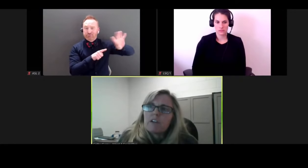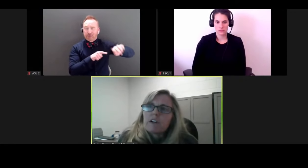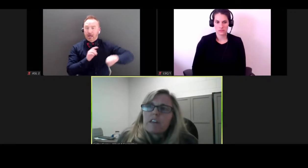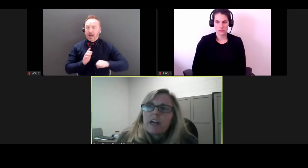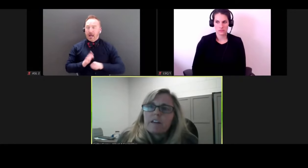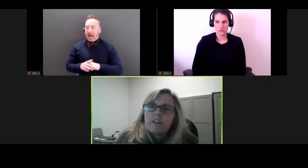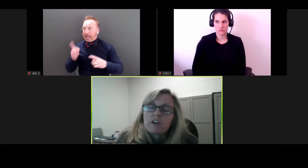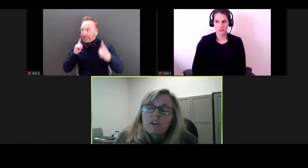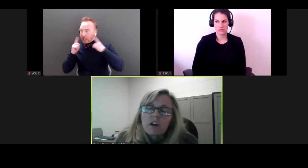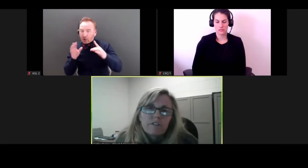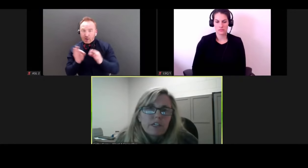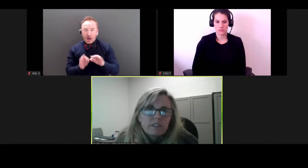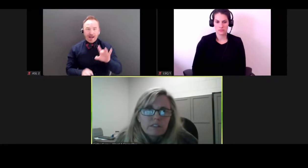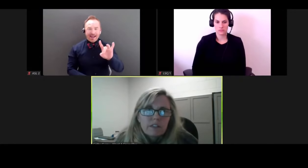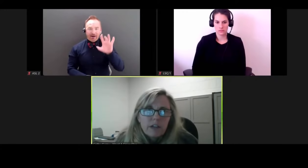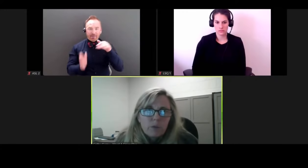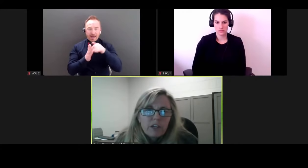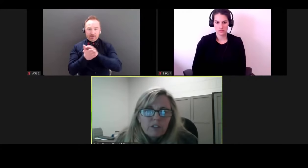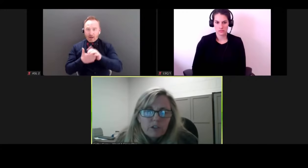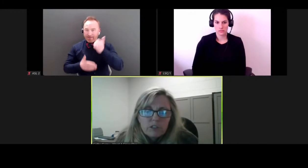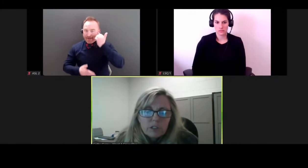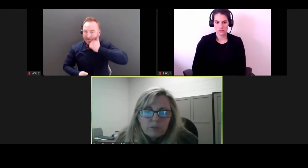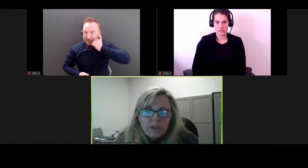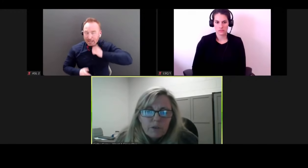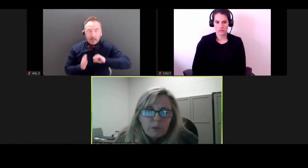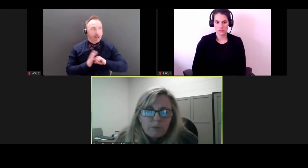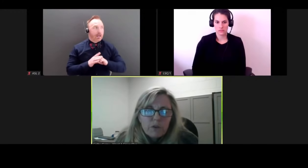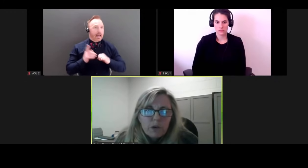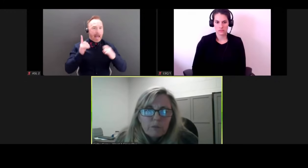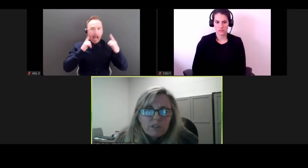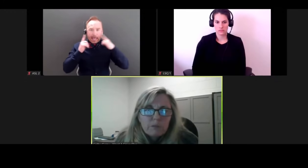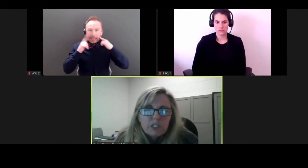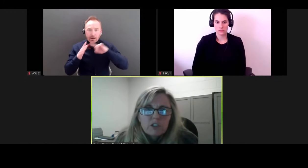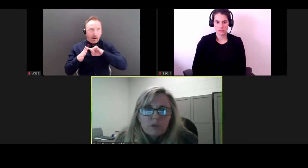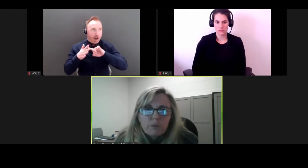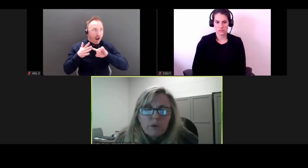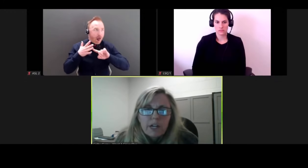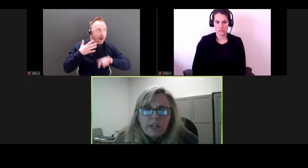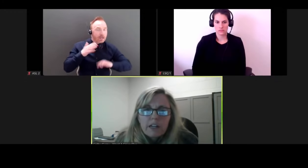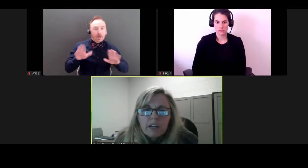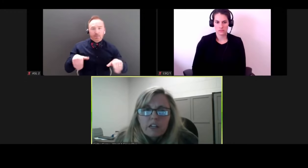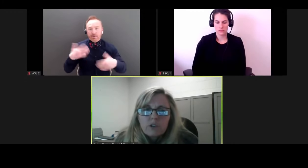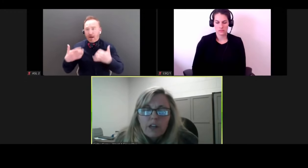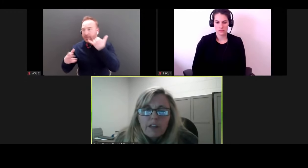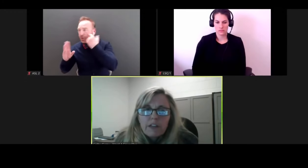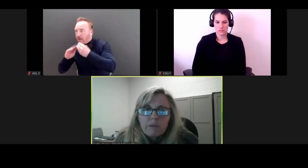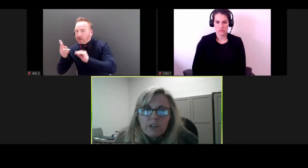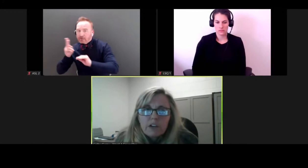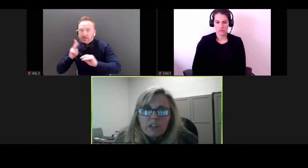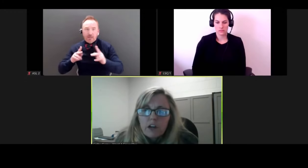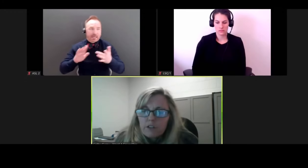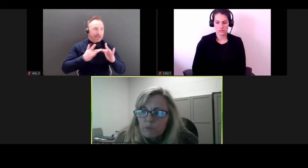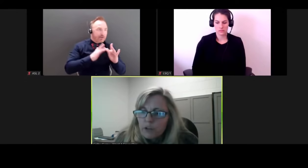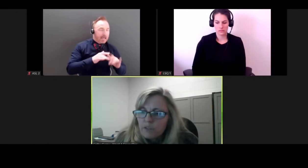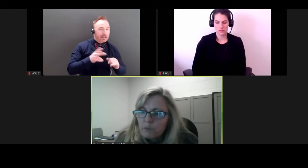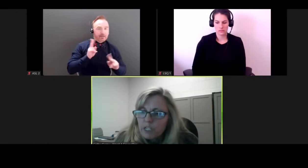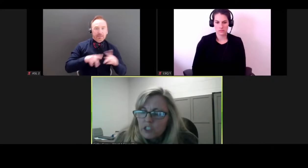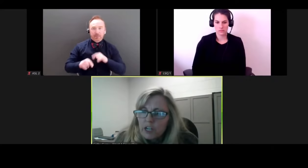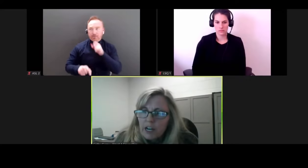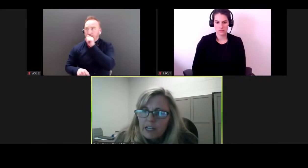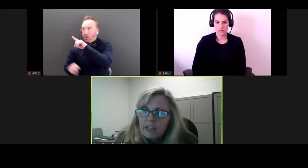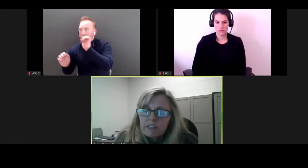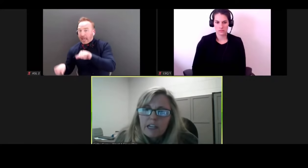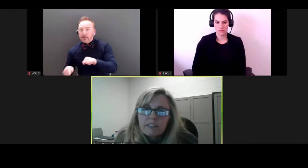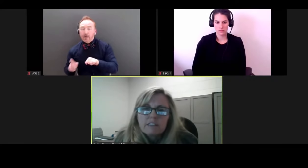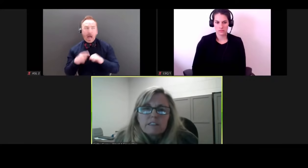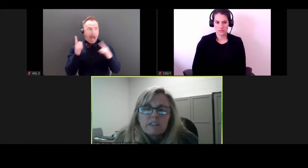I'm hearing that there are a lot of things that we can do in terms of giving people phone numbers to make sure they're reporting. So I think I'm hearing a lot of important information.